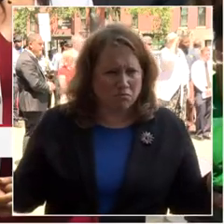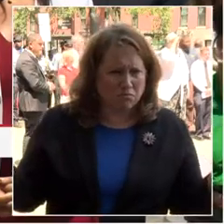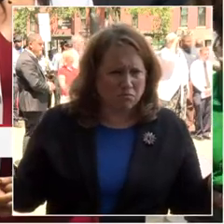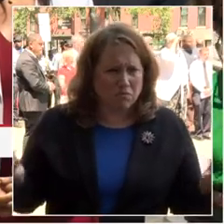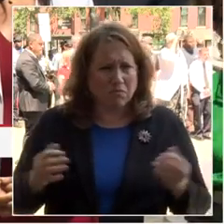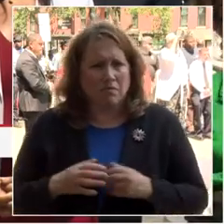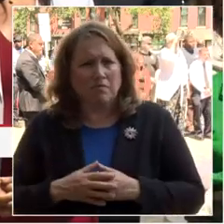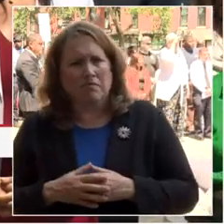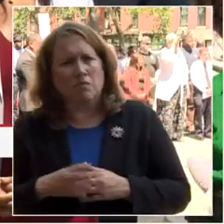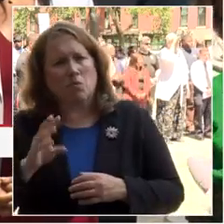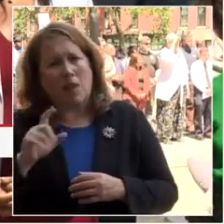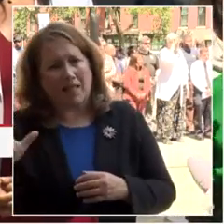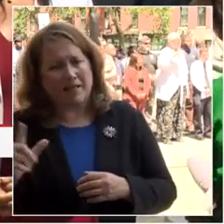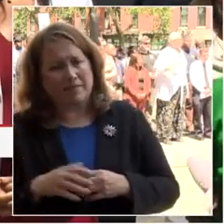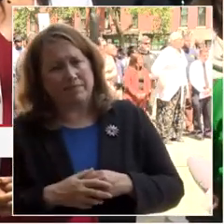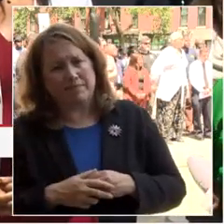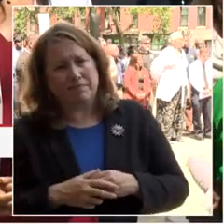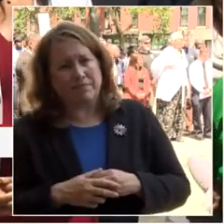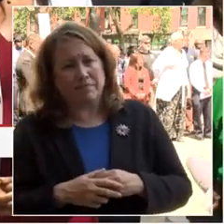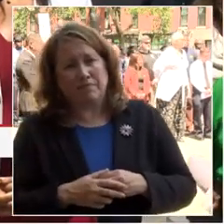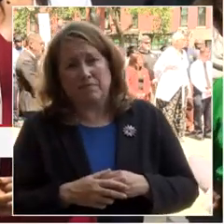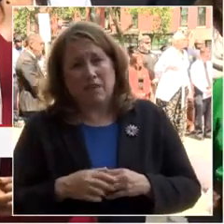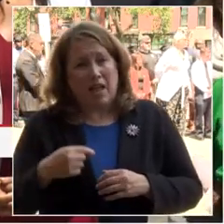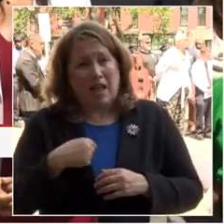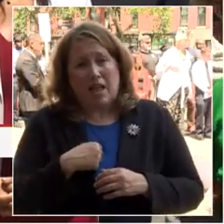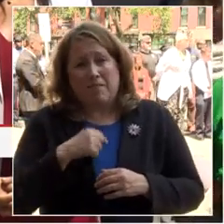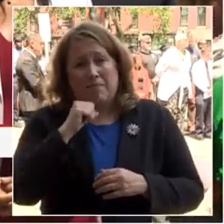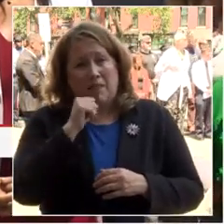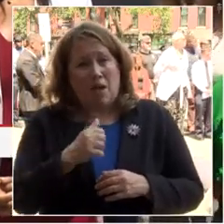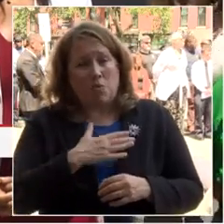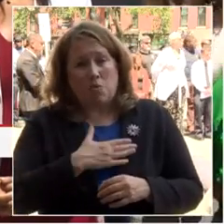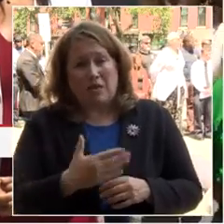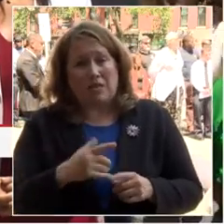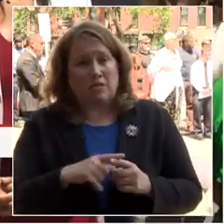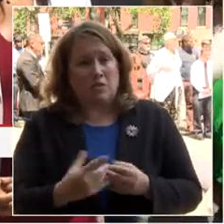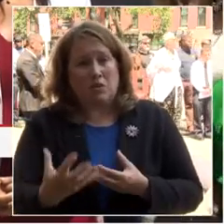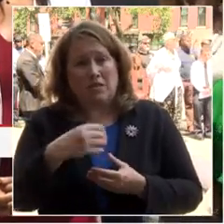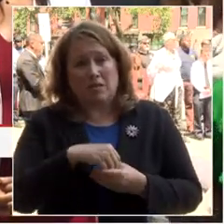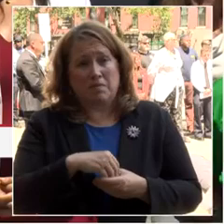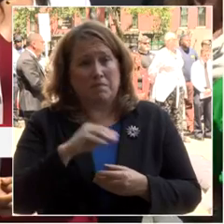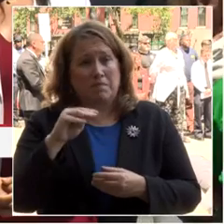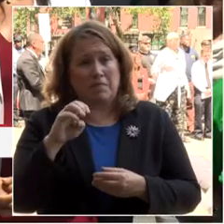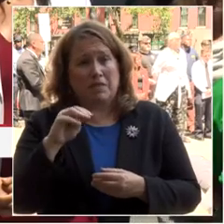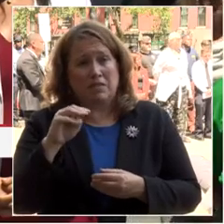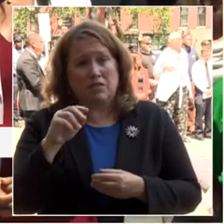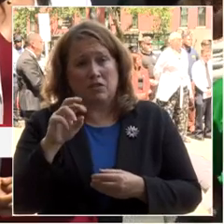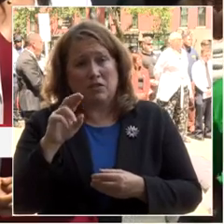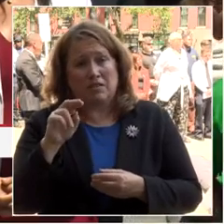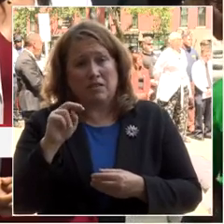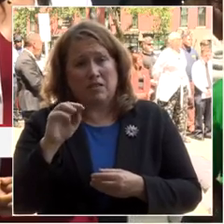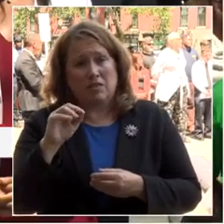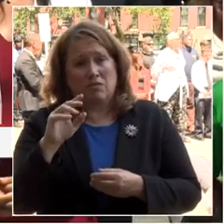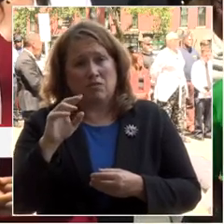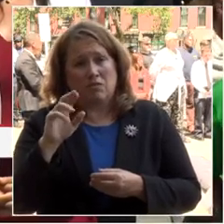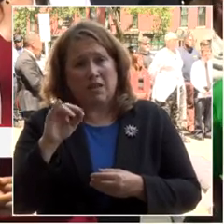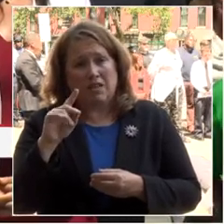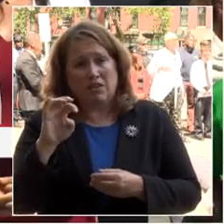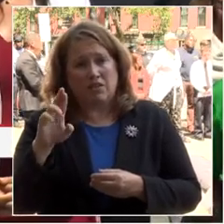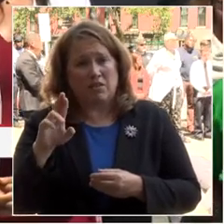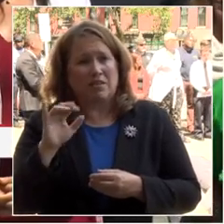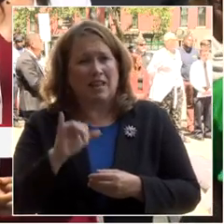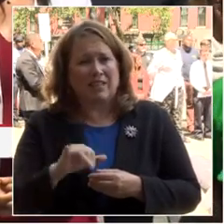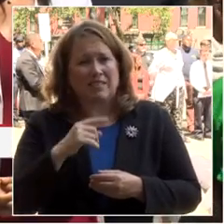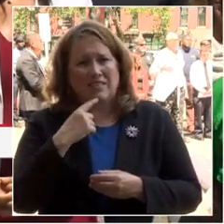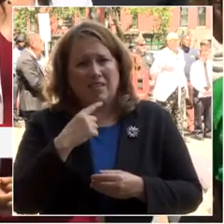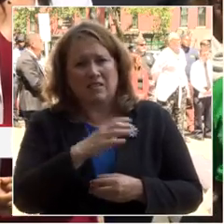What I'm unwilling to do is include the Mendelson rider that says to the Congress, you decide what's